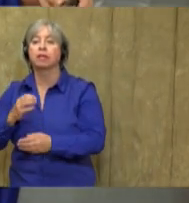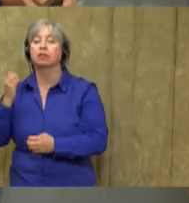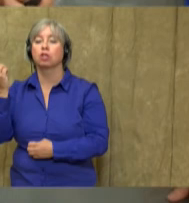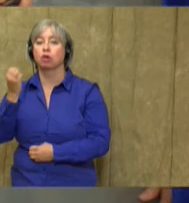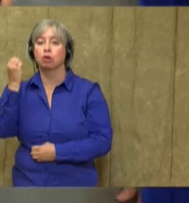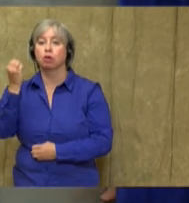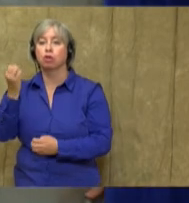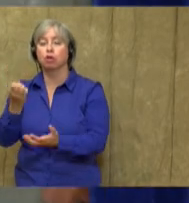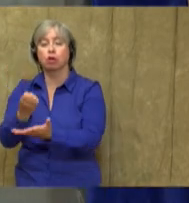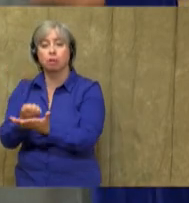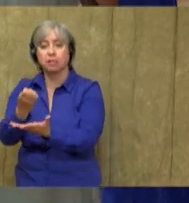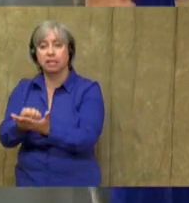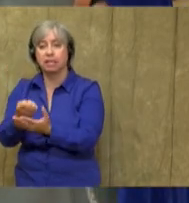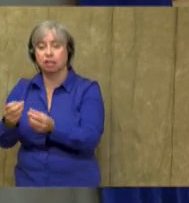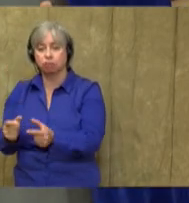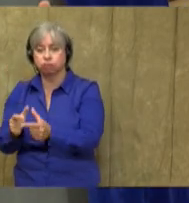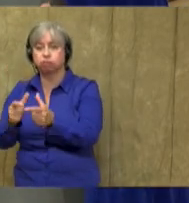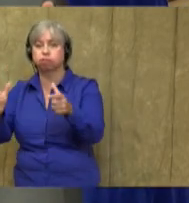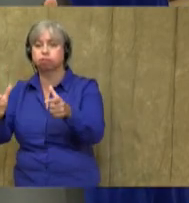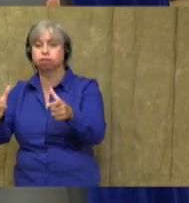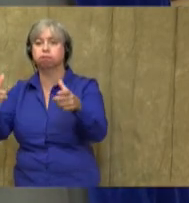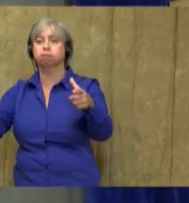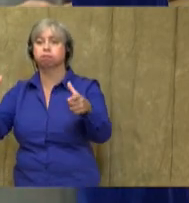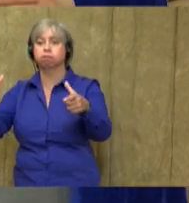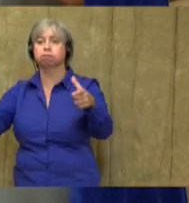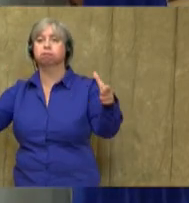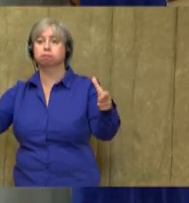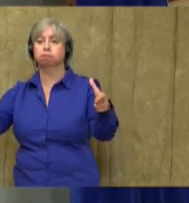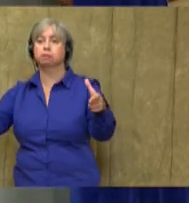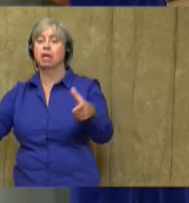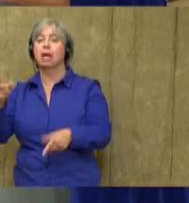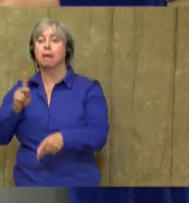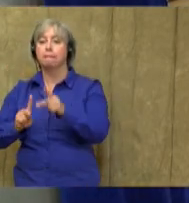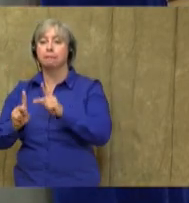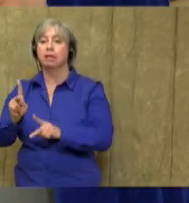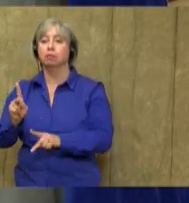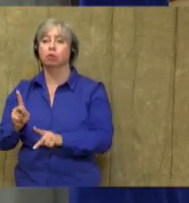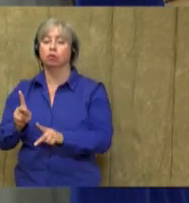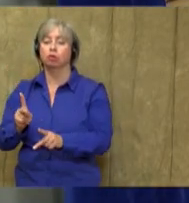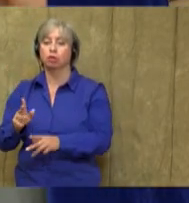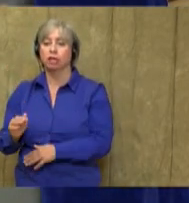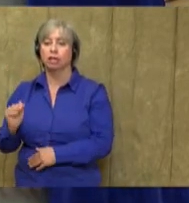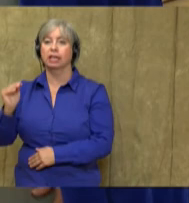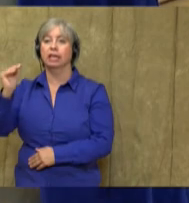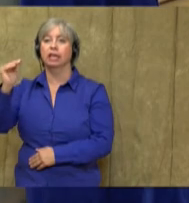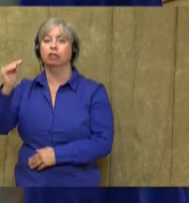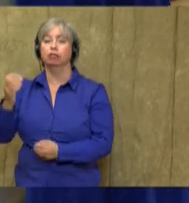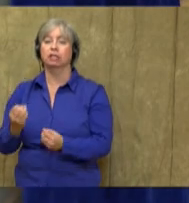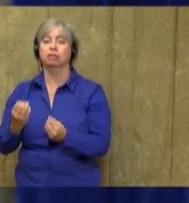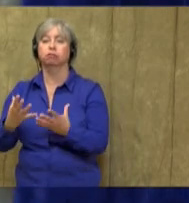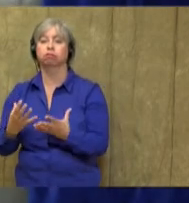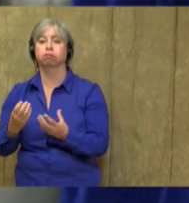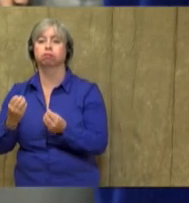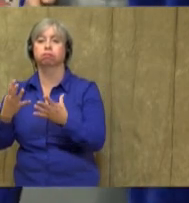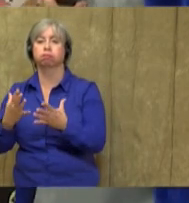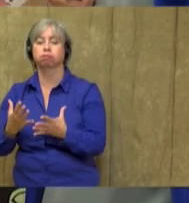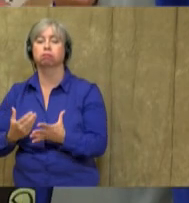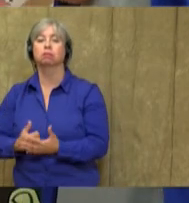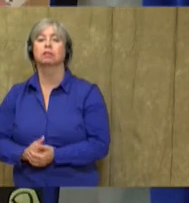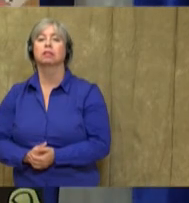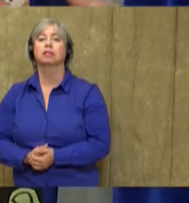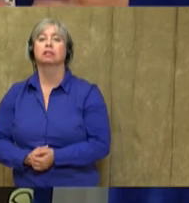is going to start to grow. Trade is going to increase. People are going to start looking at other ways to occupy their